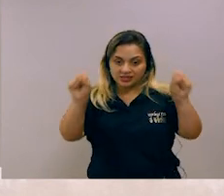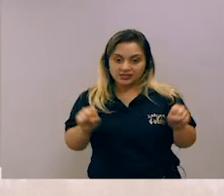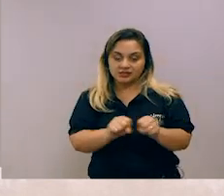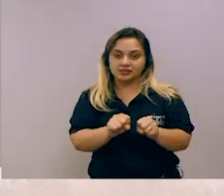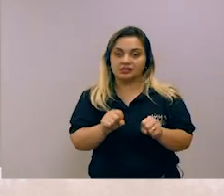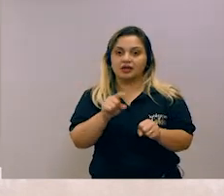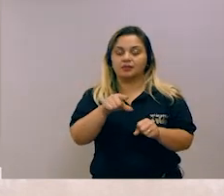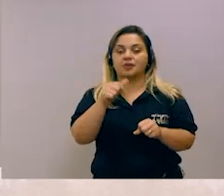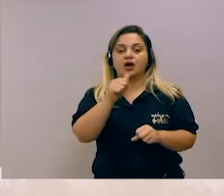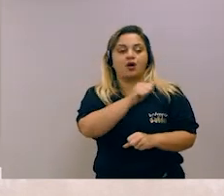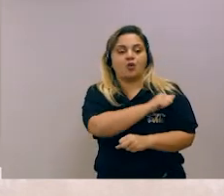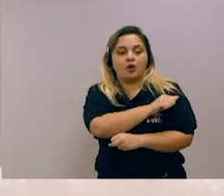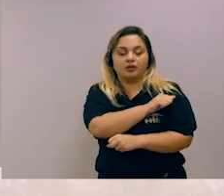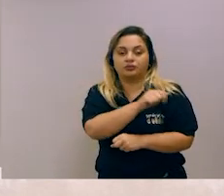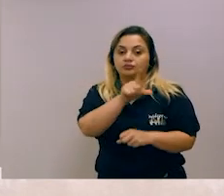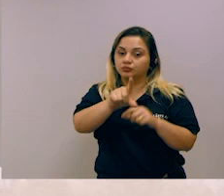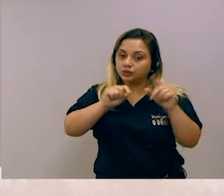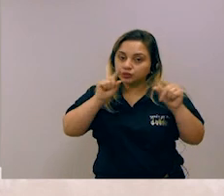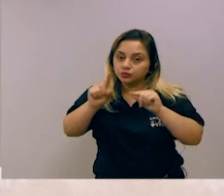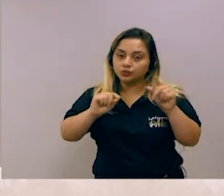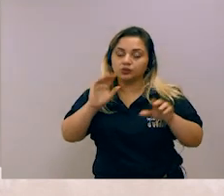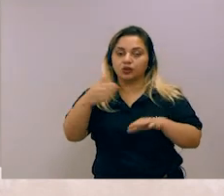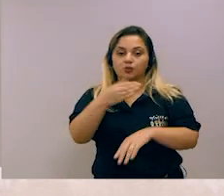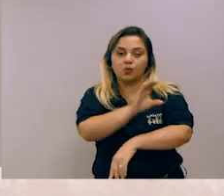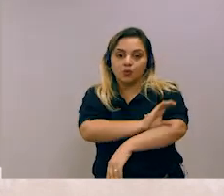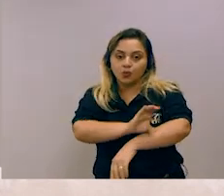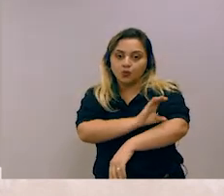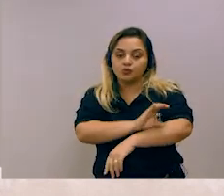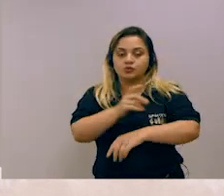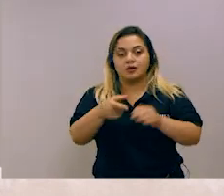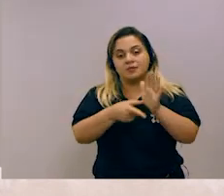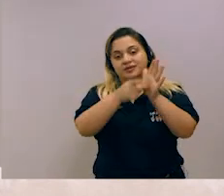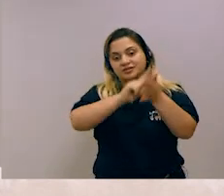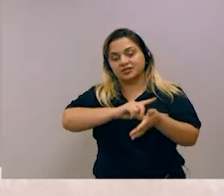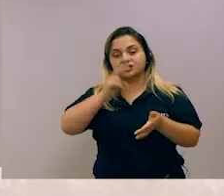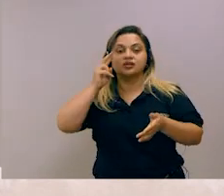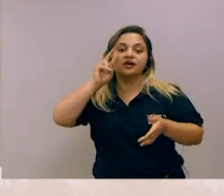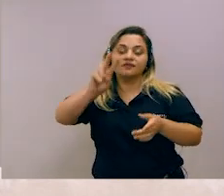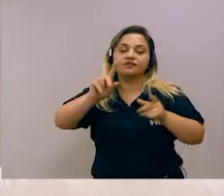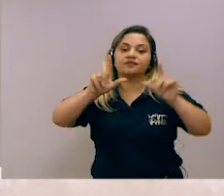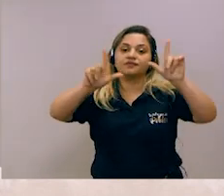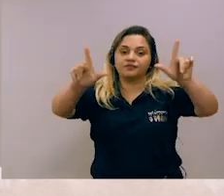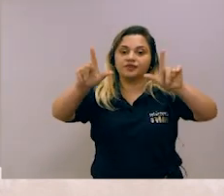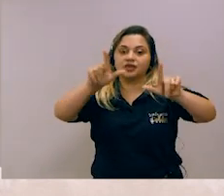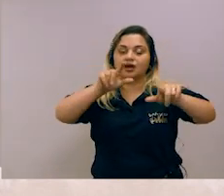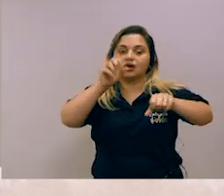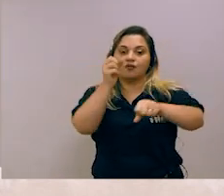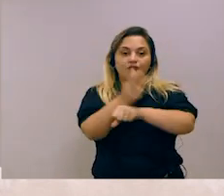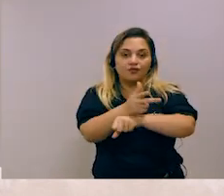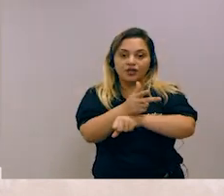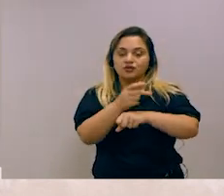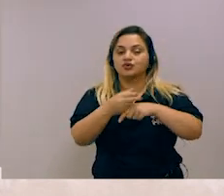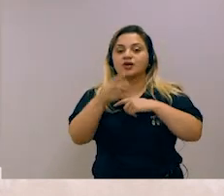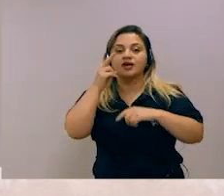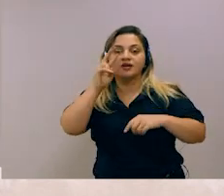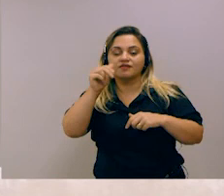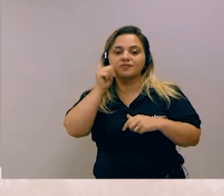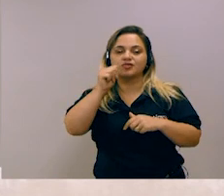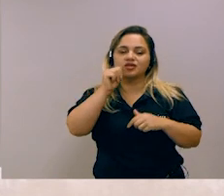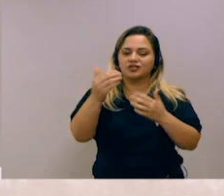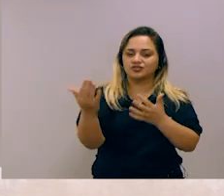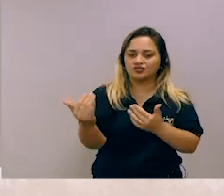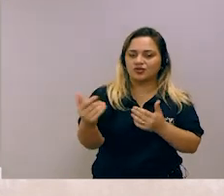who learned computer science and now working in a cool startup, changing the world with more powerful women around